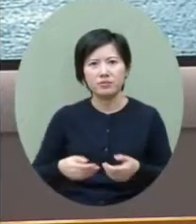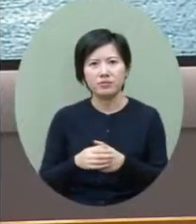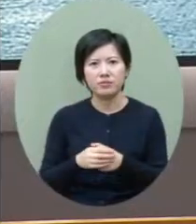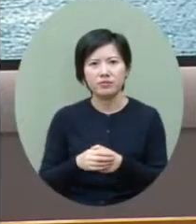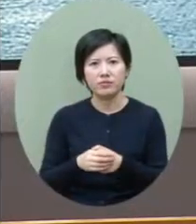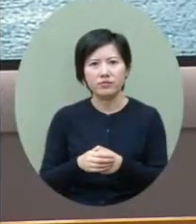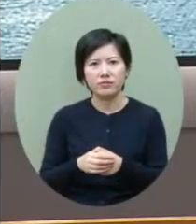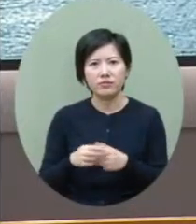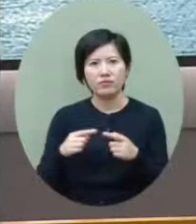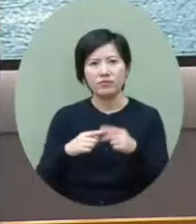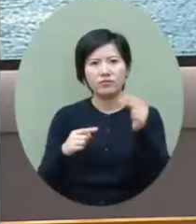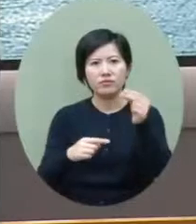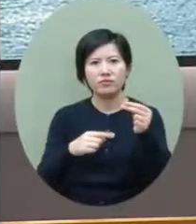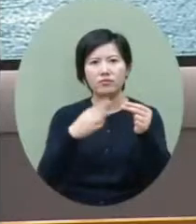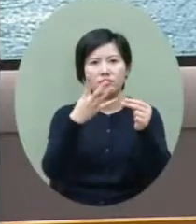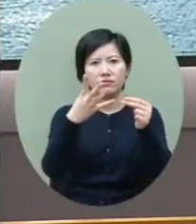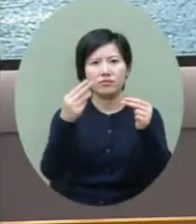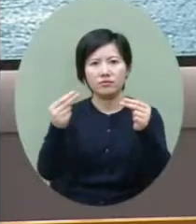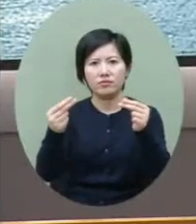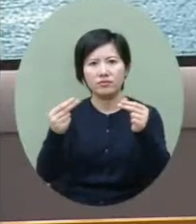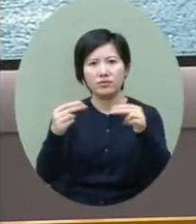in a serious condition,